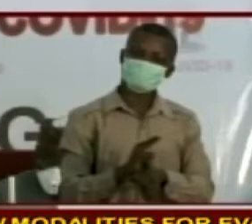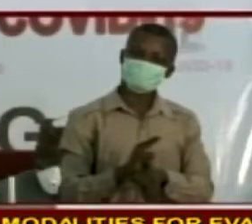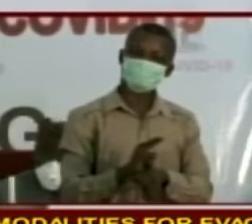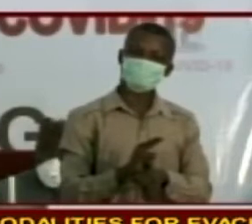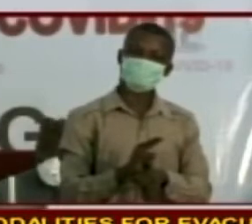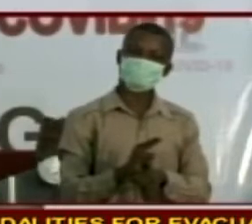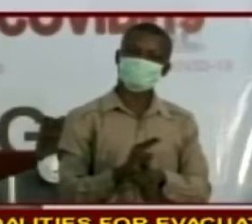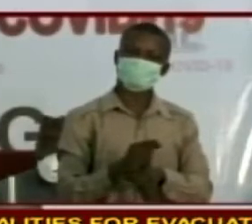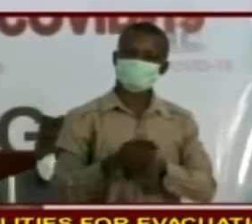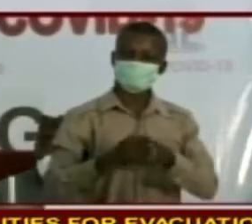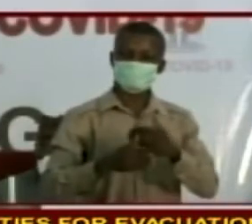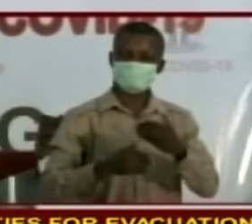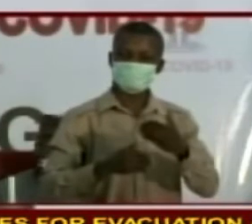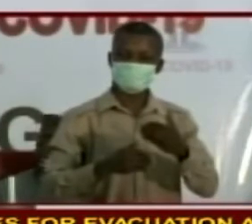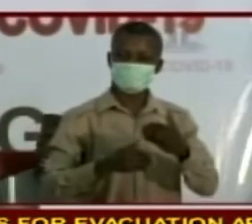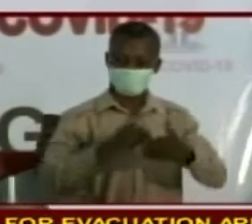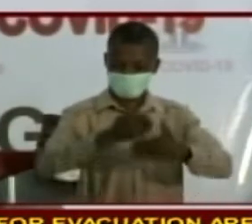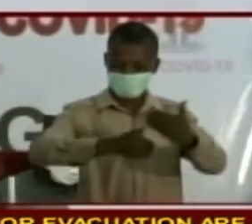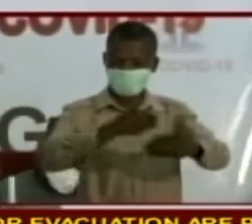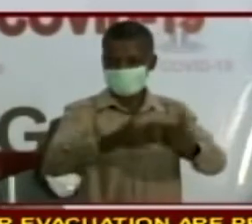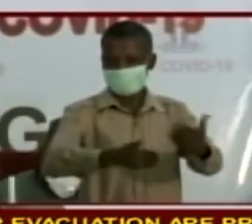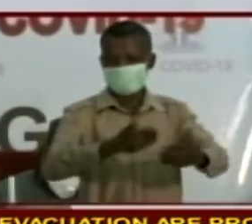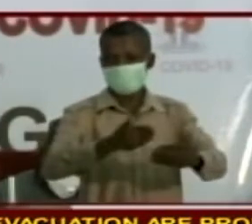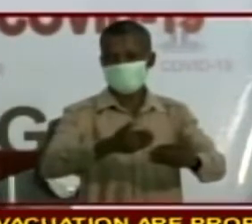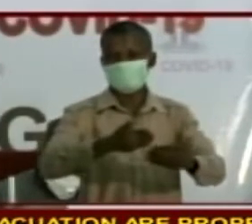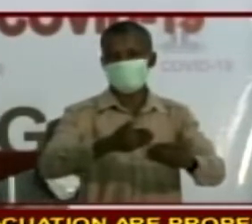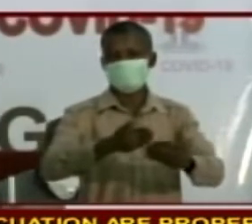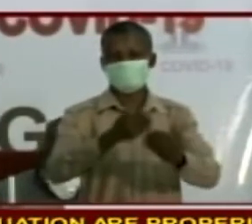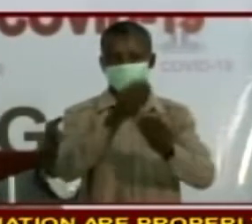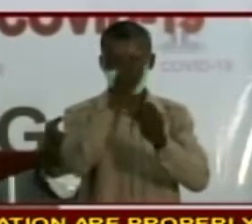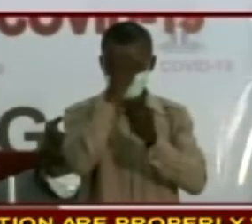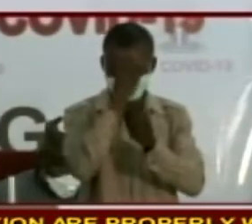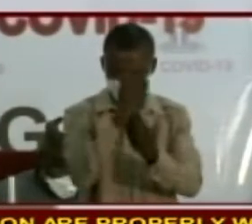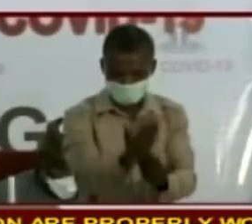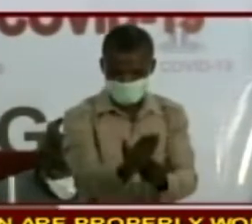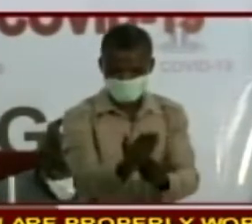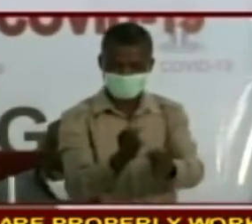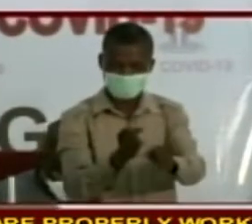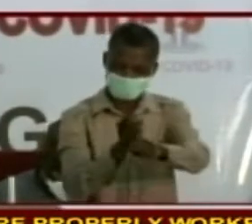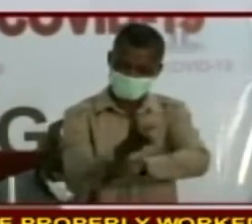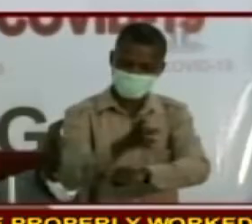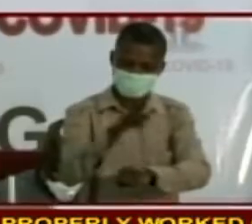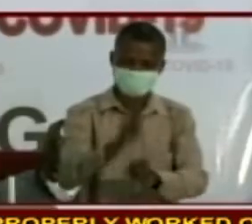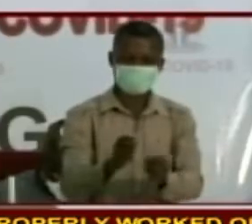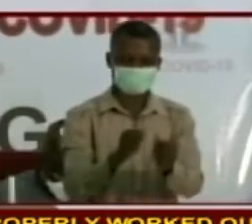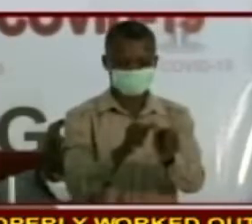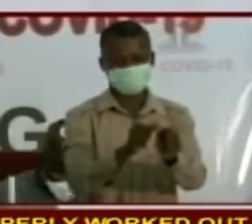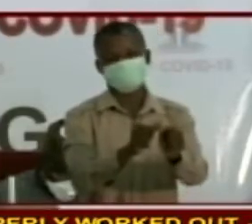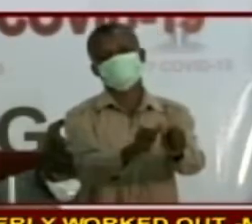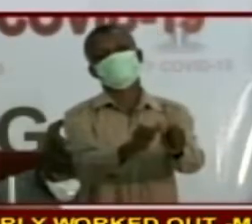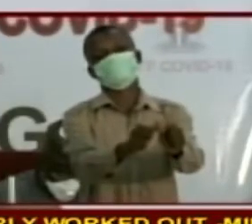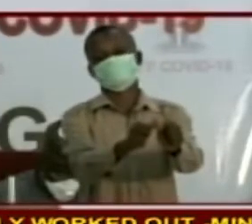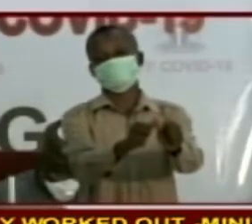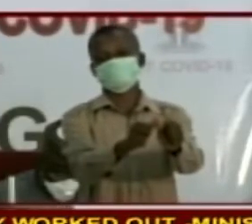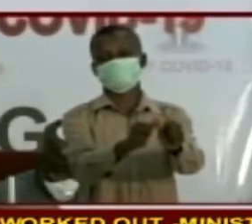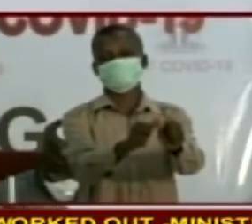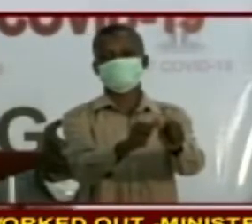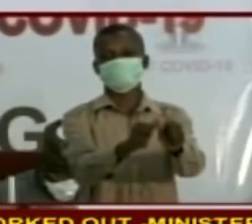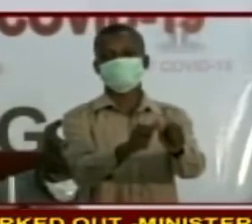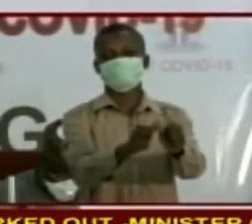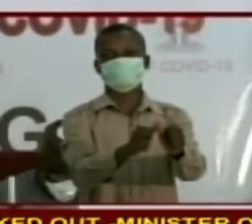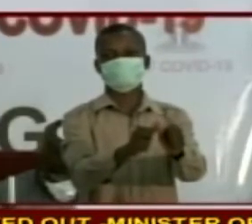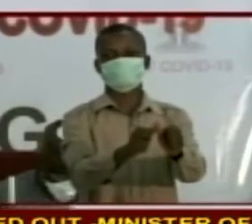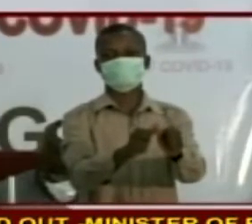or the routine advisories should still be kept faith with. That